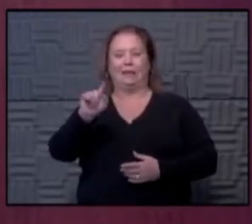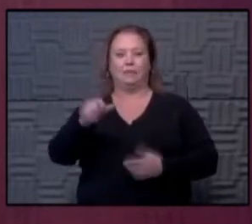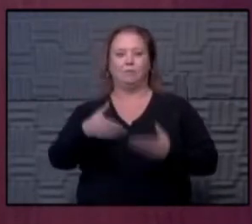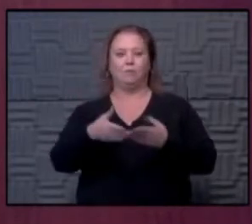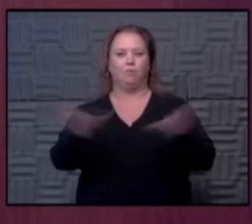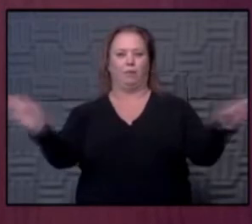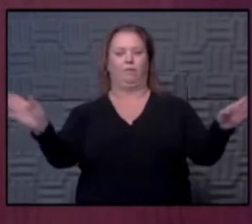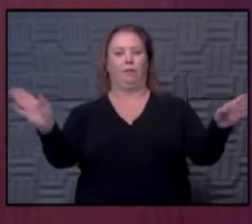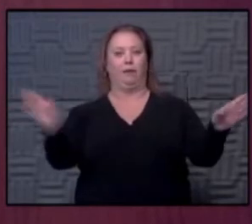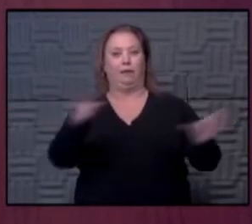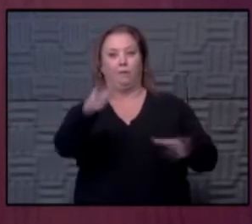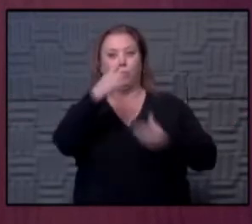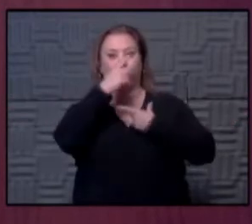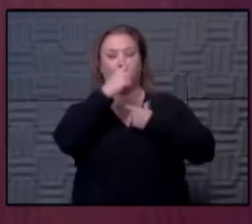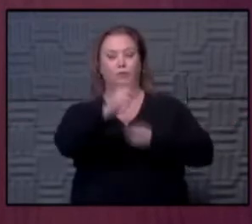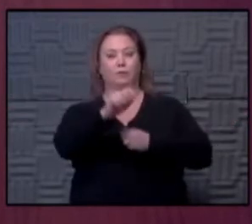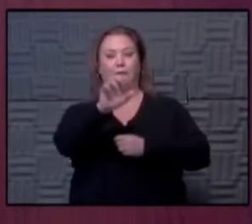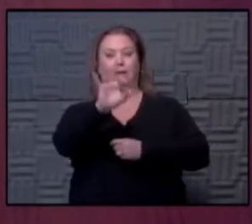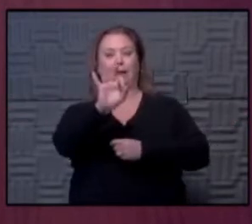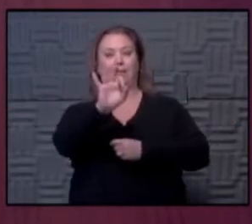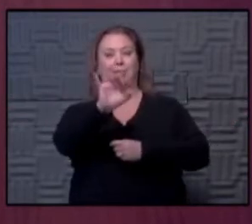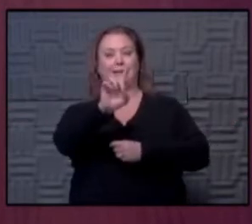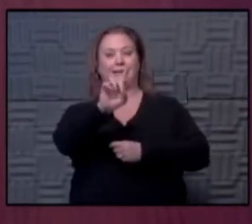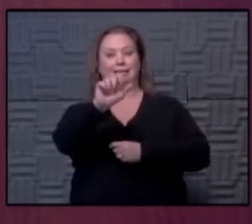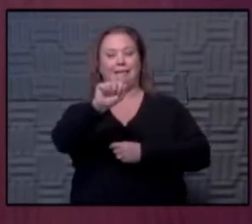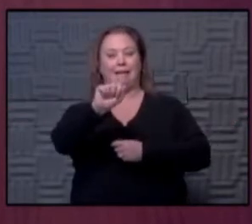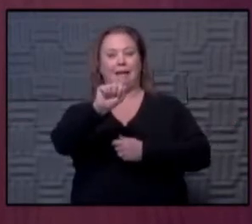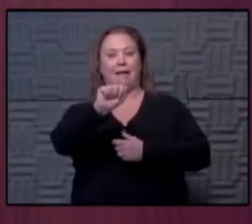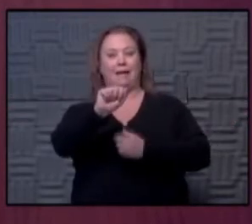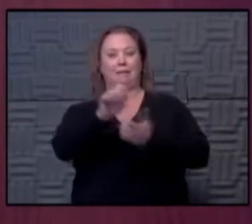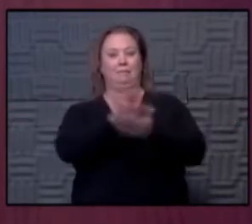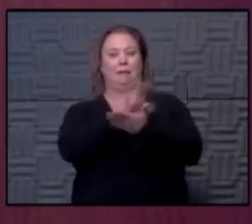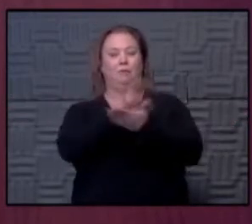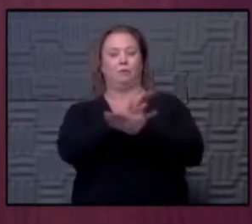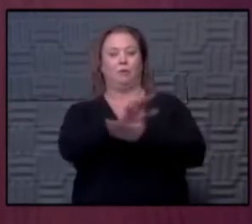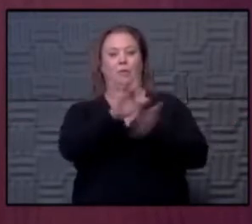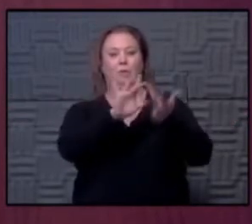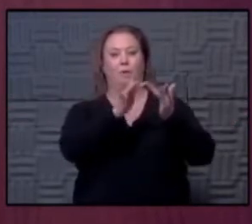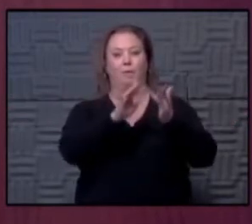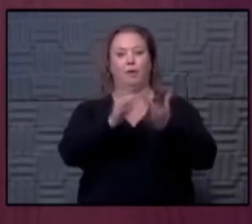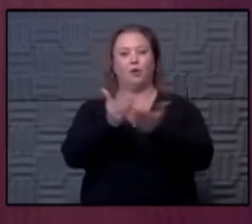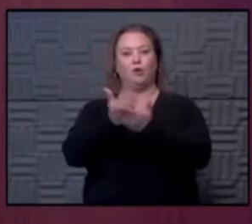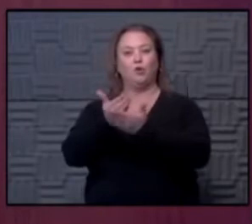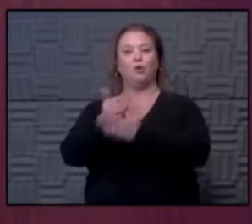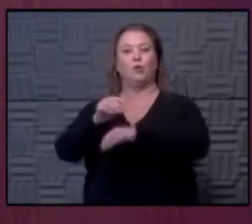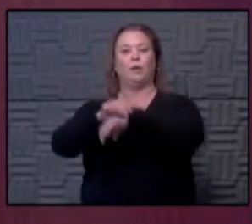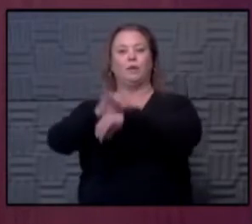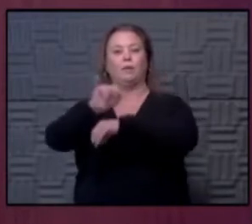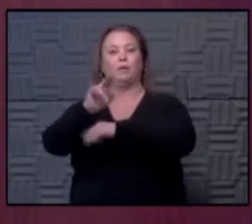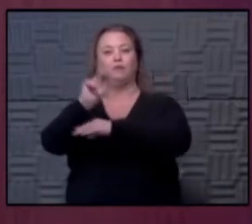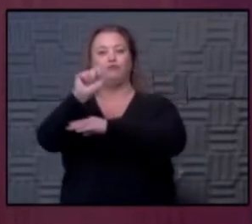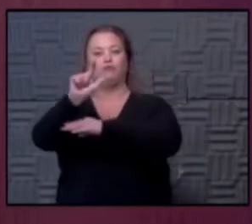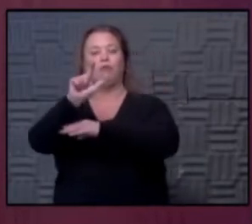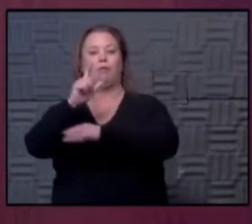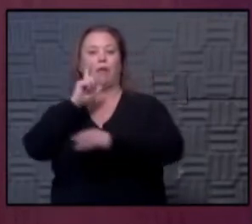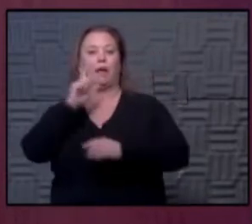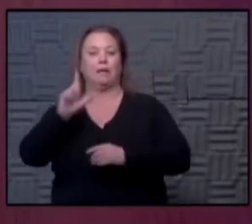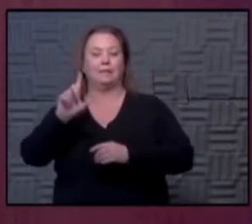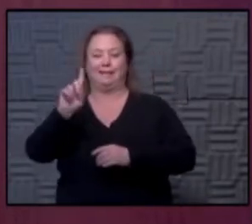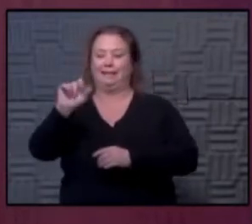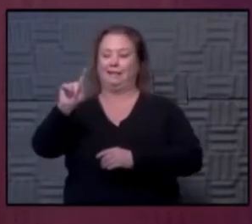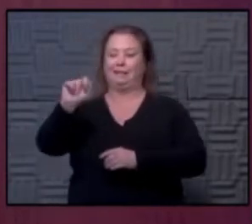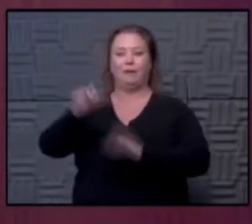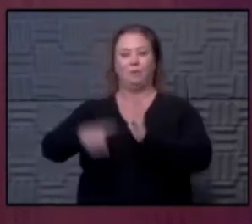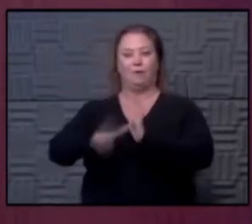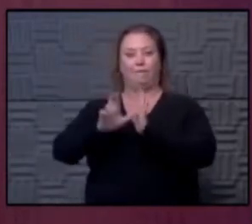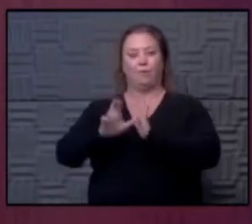And for those of you who are interested, the FDA briefings are out there in the web. The New England Journal has an open access article with the peer-reviewed data.